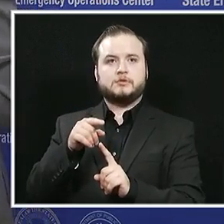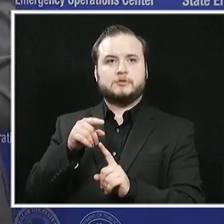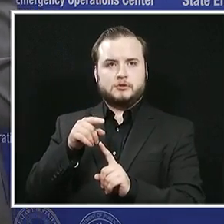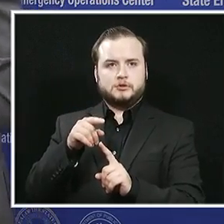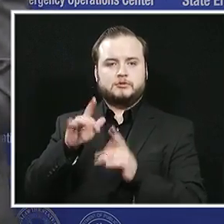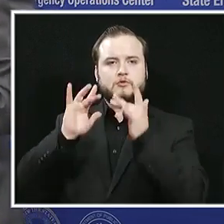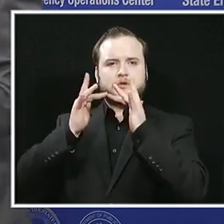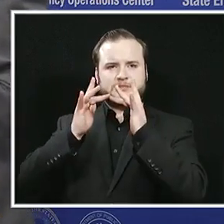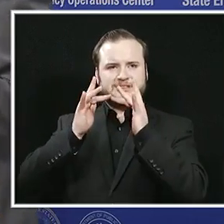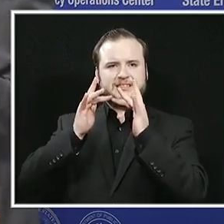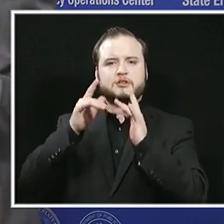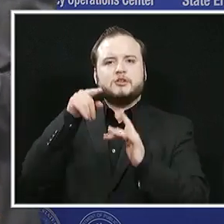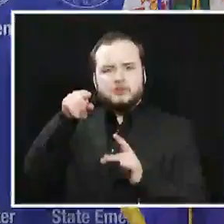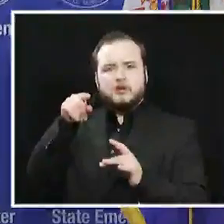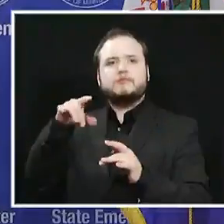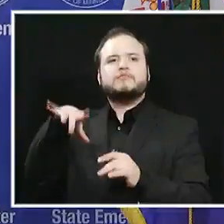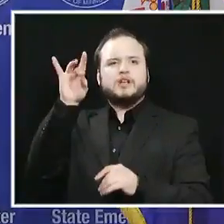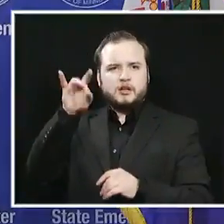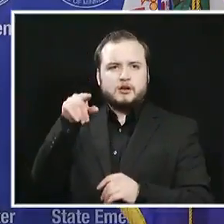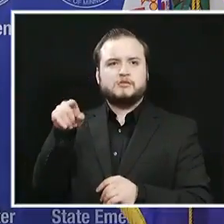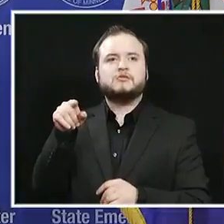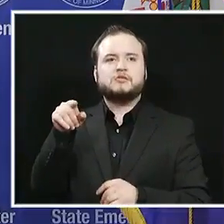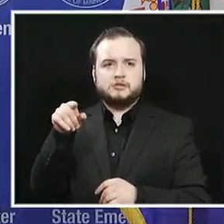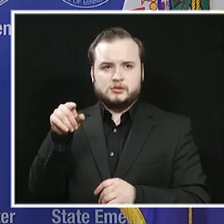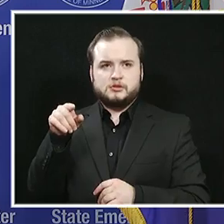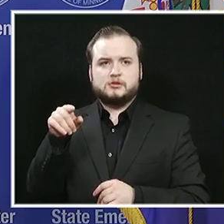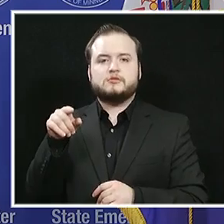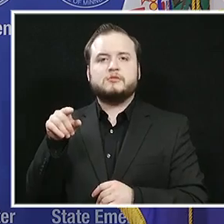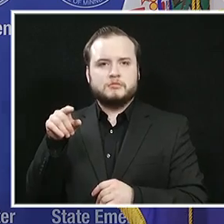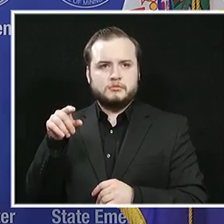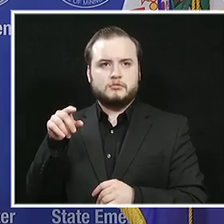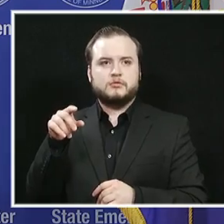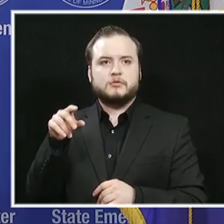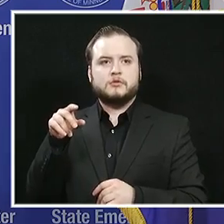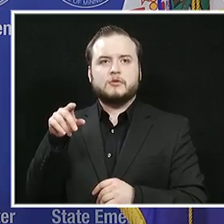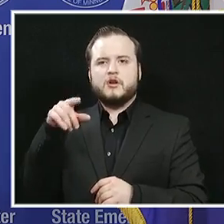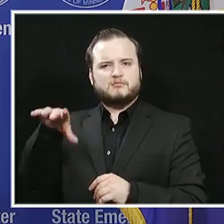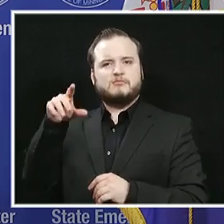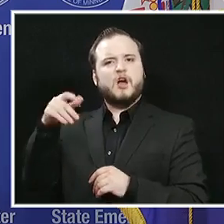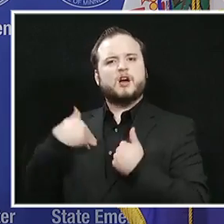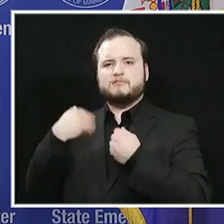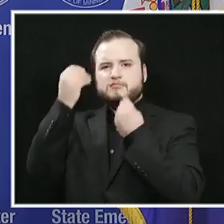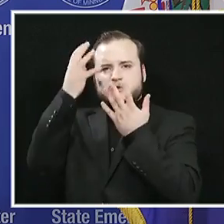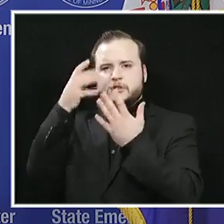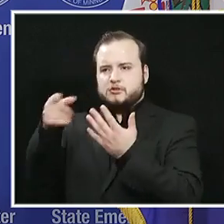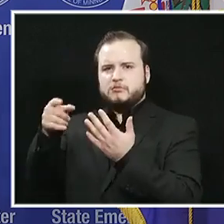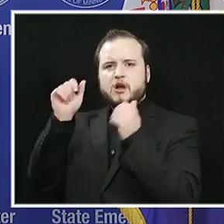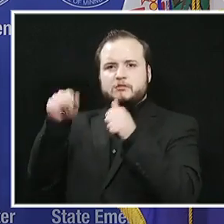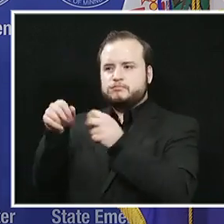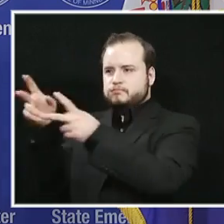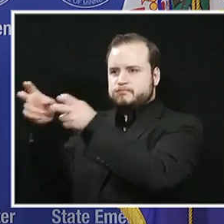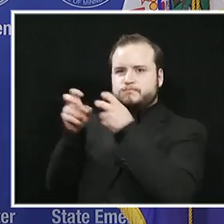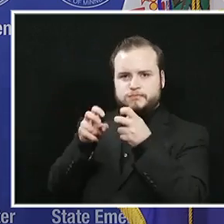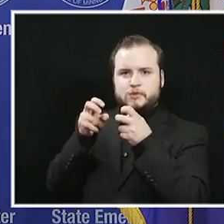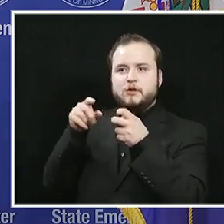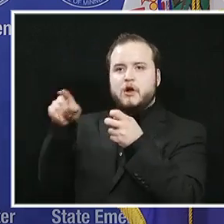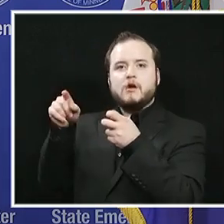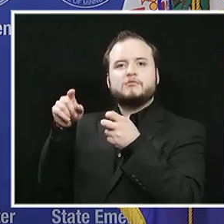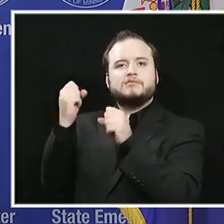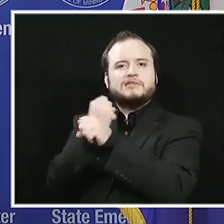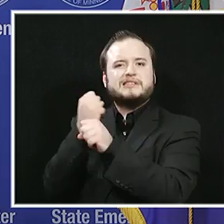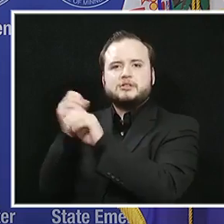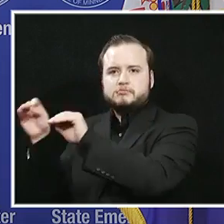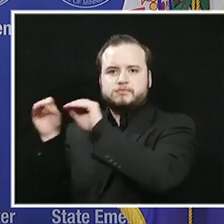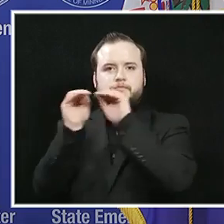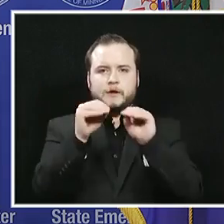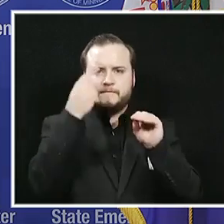in New Mexico and her team down there. They did open source on their website. We took on that and built it further, where Minnesotans can go on, take a little diagnostic to